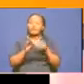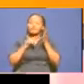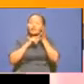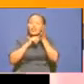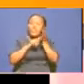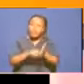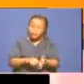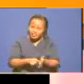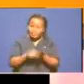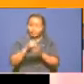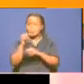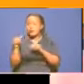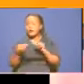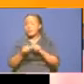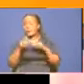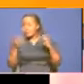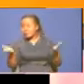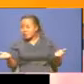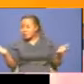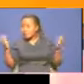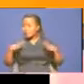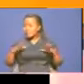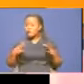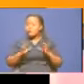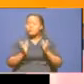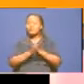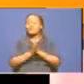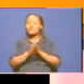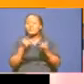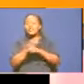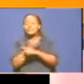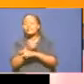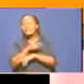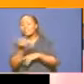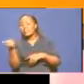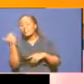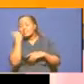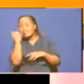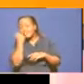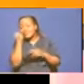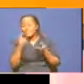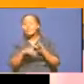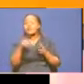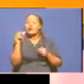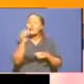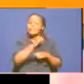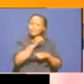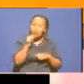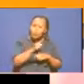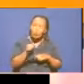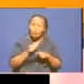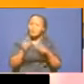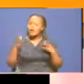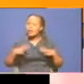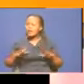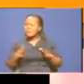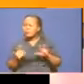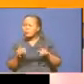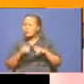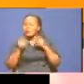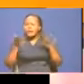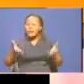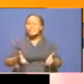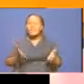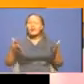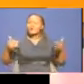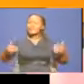on people with comorbidities and the elder demographic. But yes, Today we are seeing younger and younger